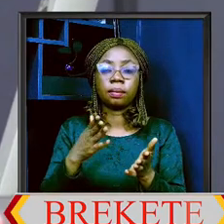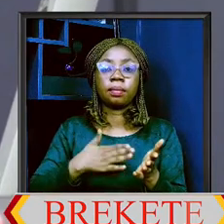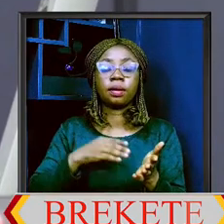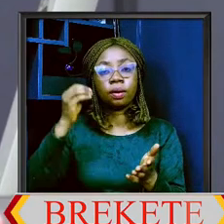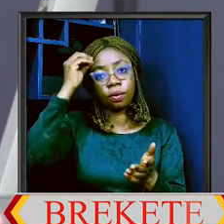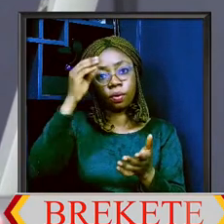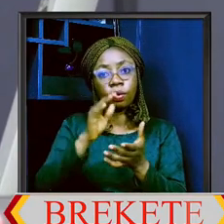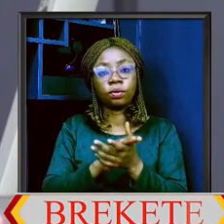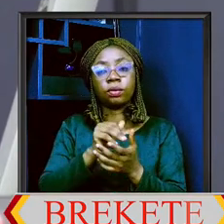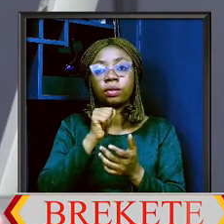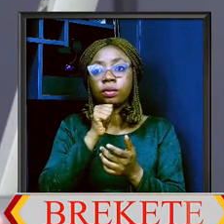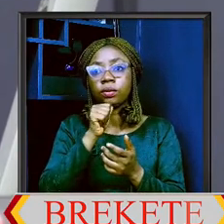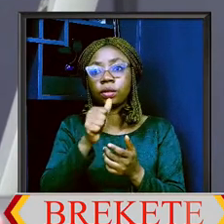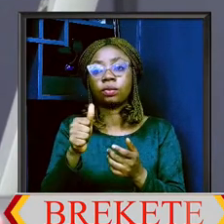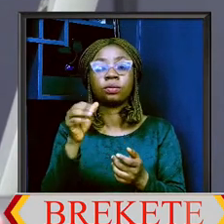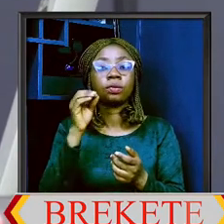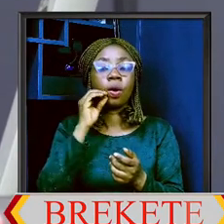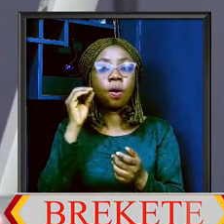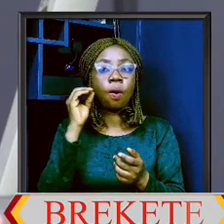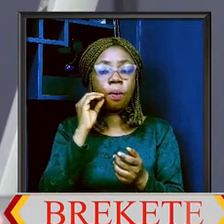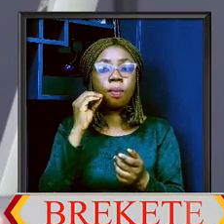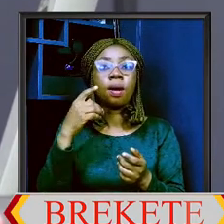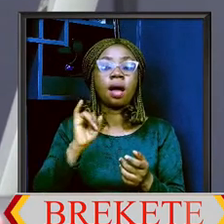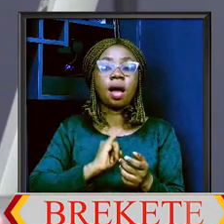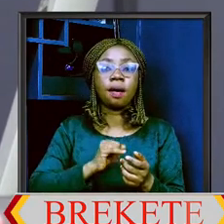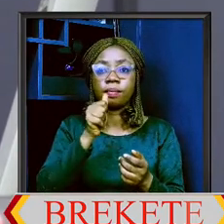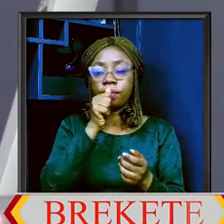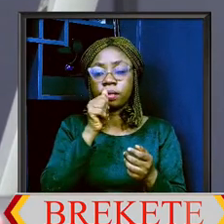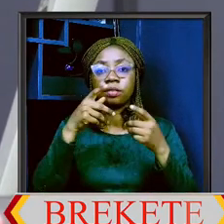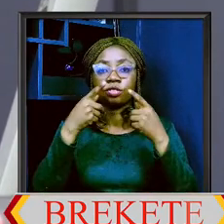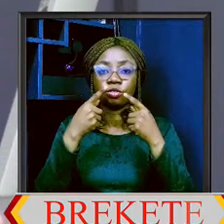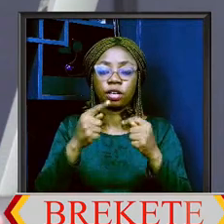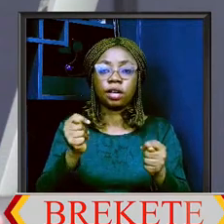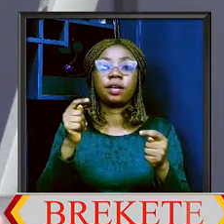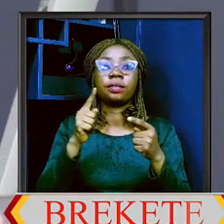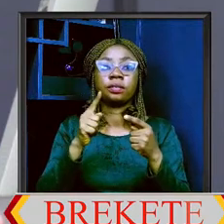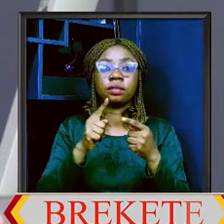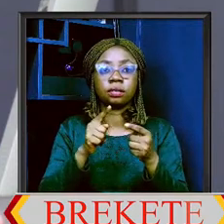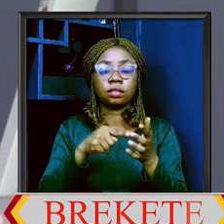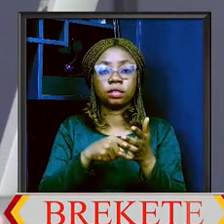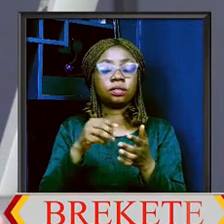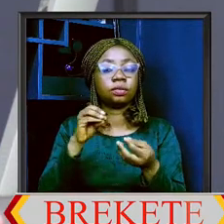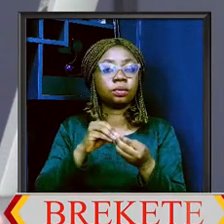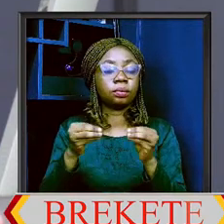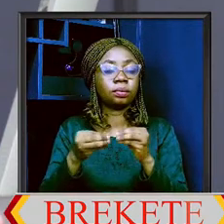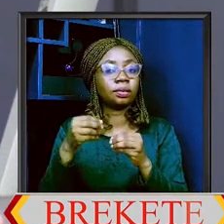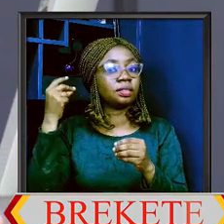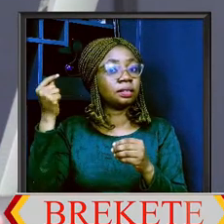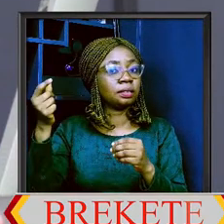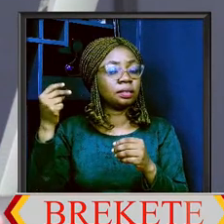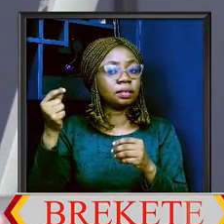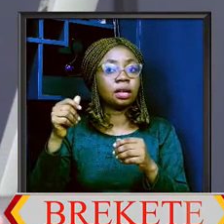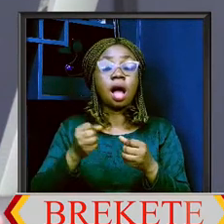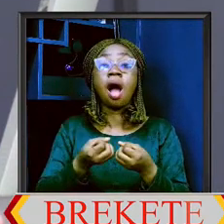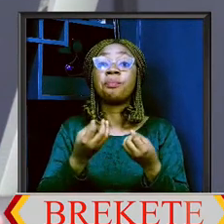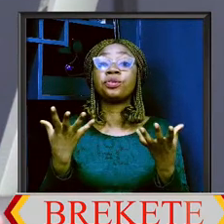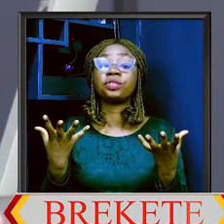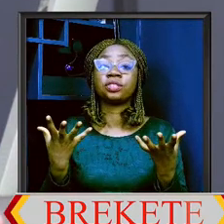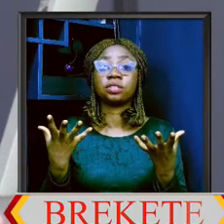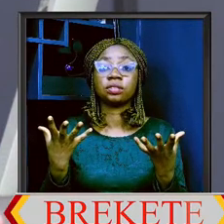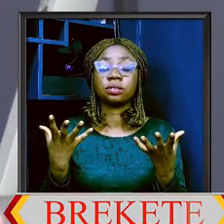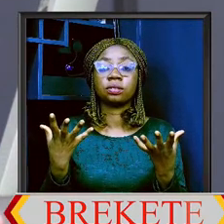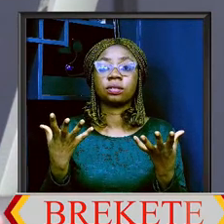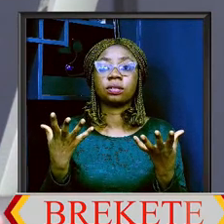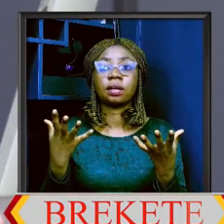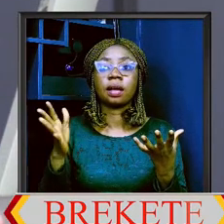at home I've been trying this number for long how much how much they owe your husband they my